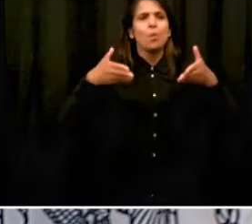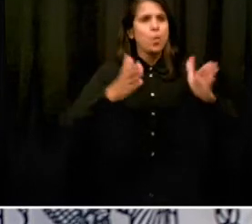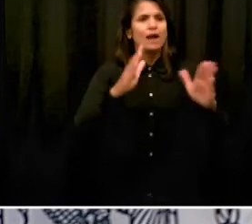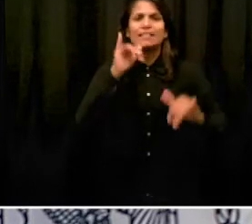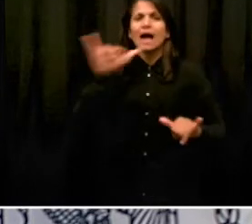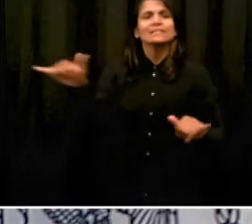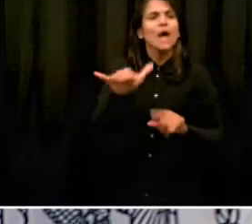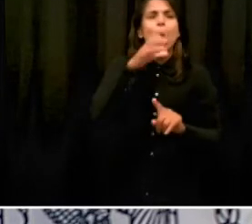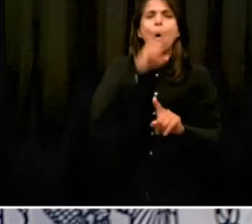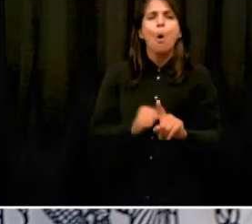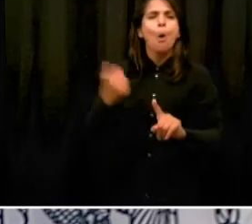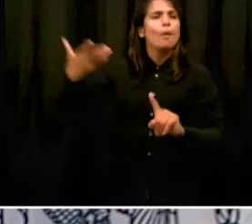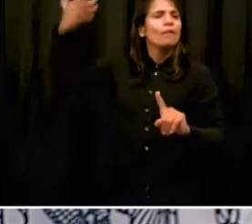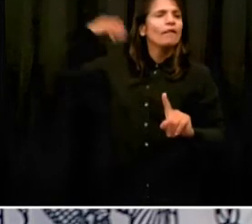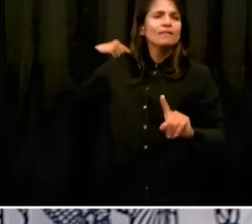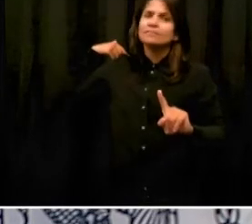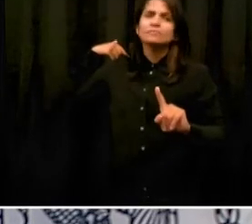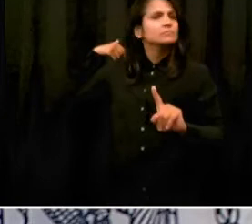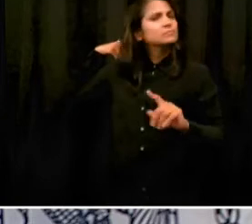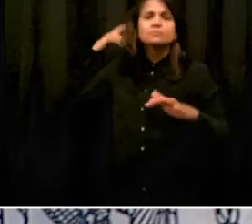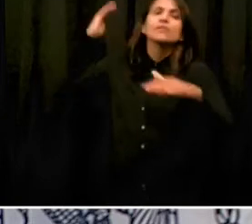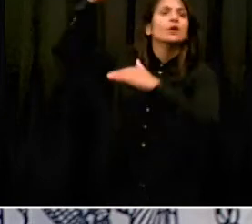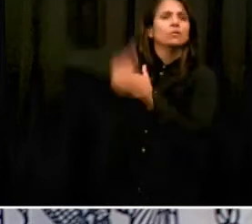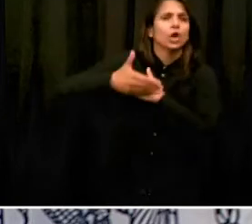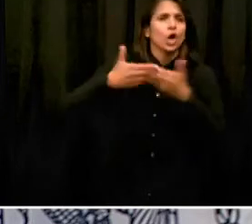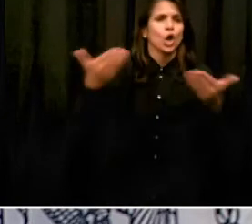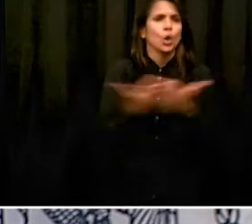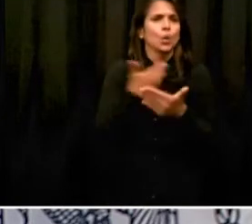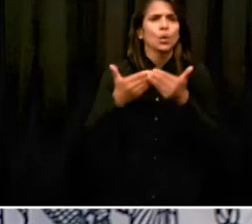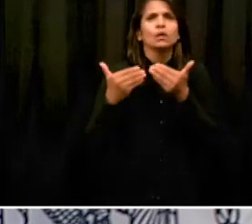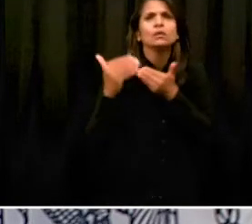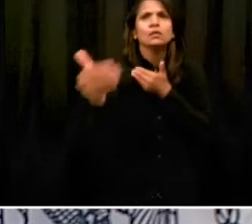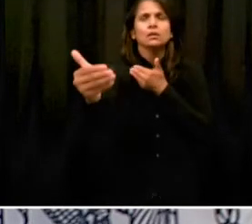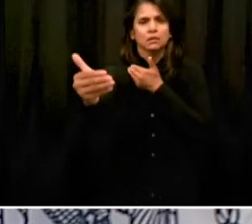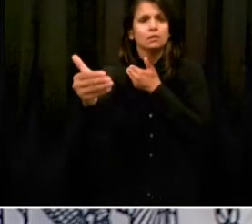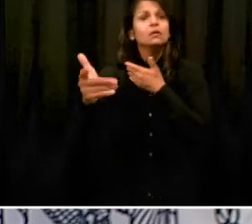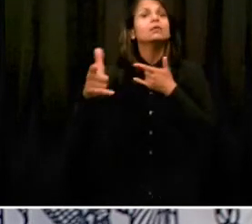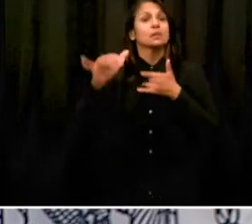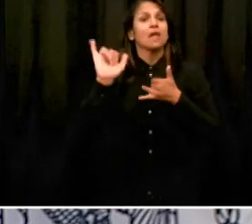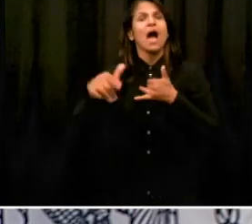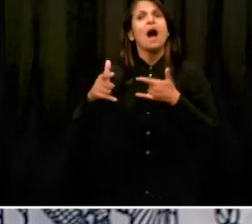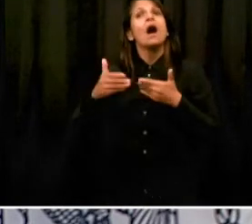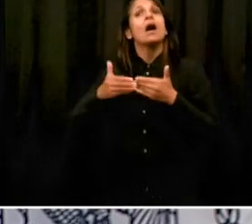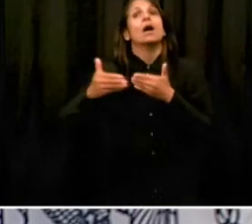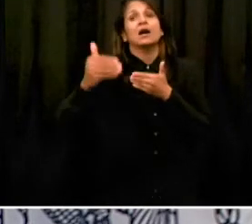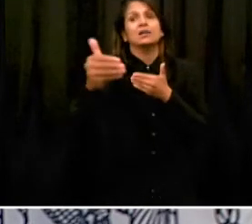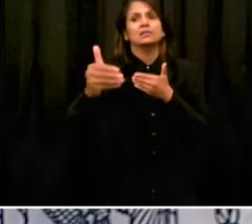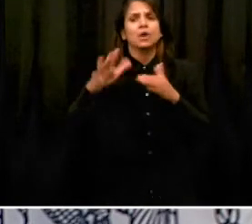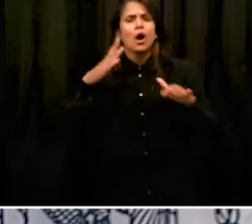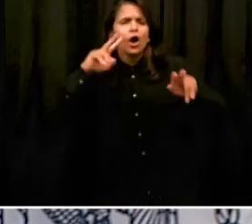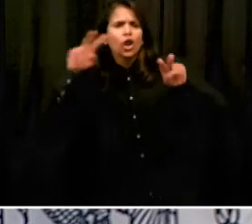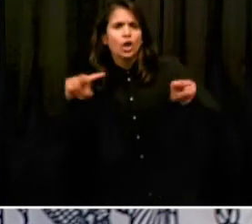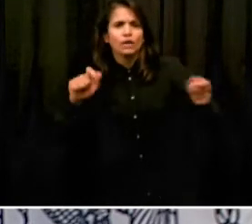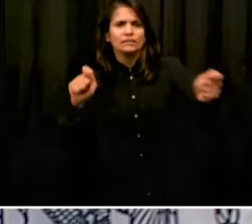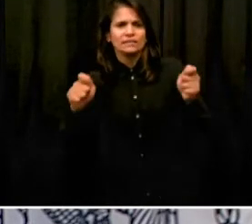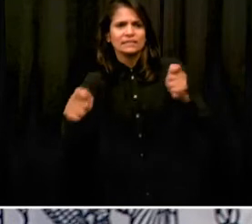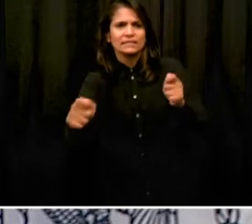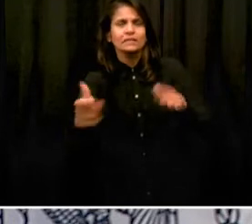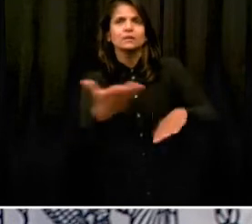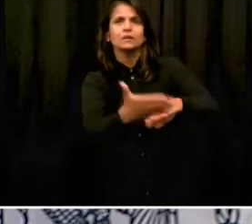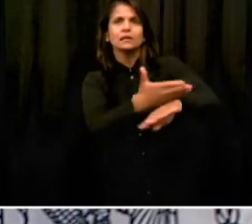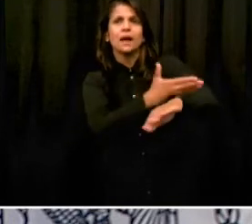different as we make our comeback. I don't think we're going to see that, we're going to immediately go back to where we were in February